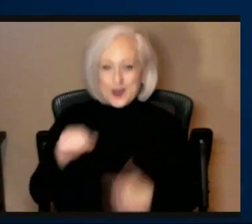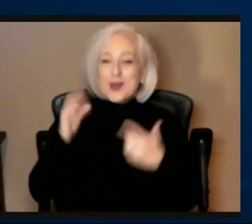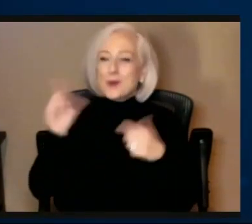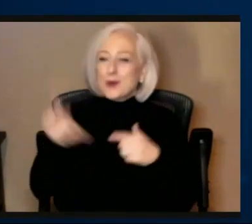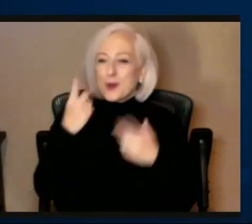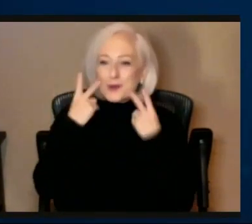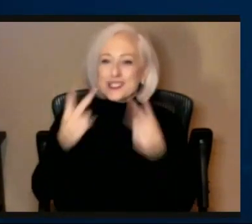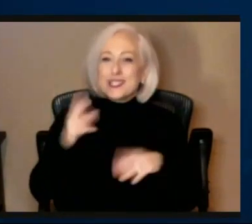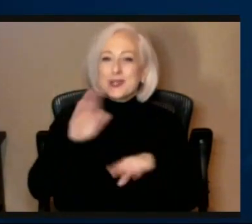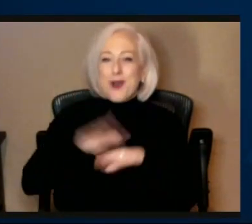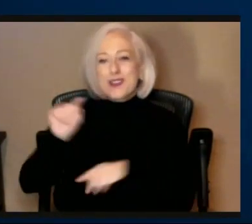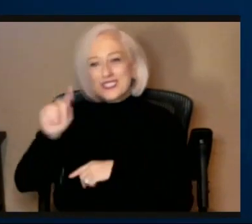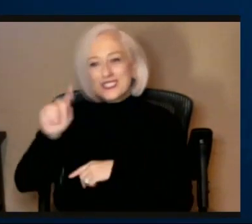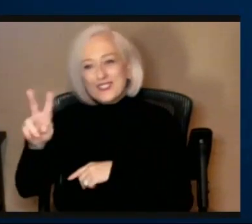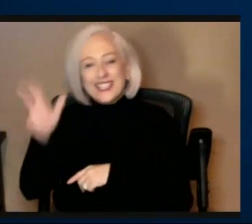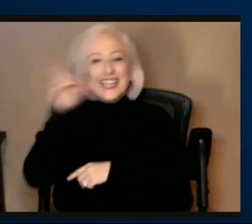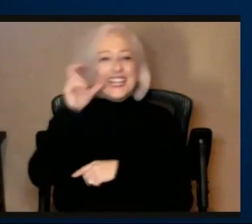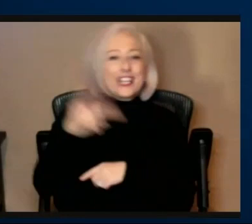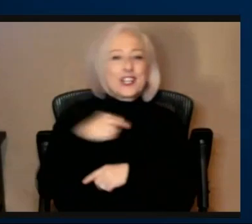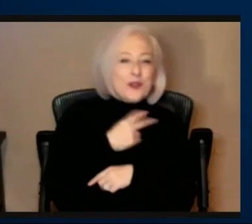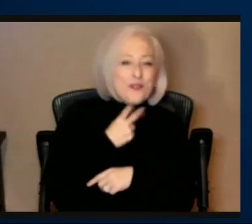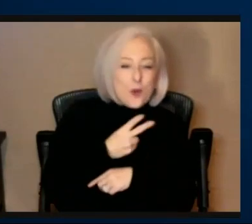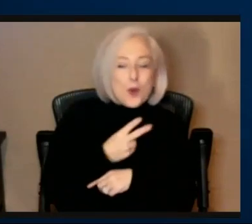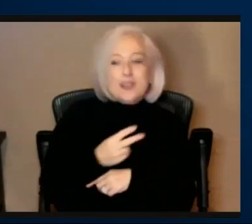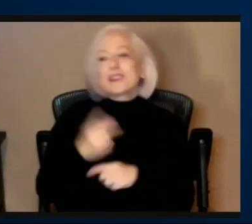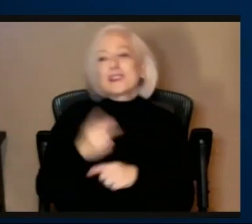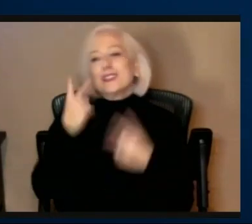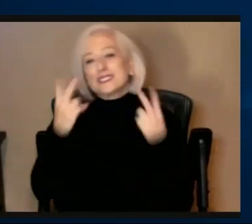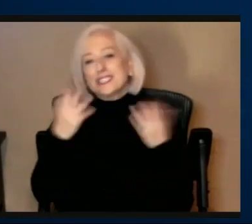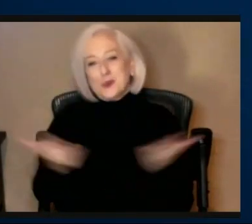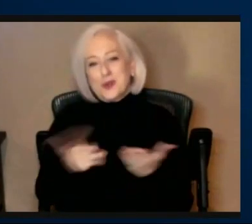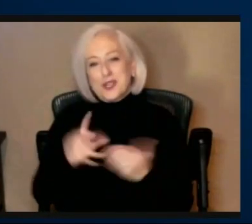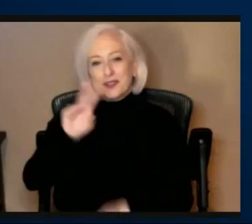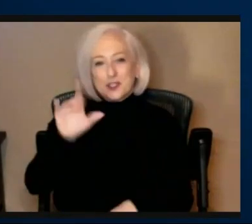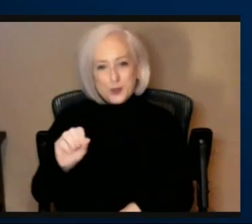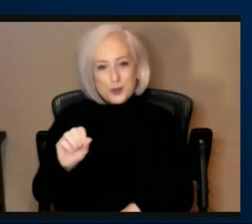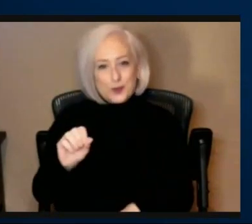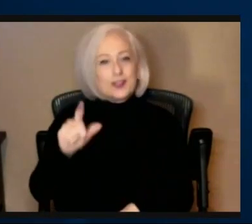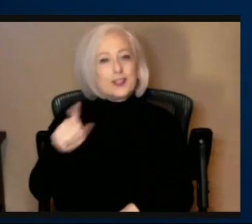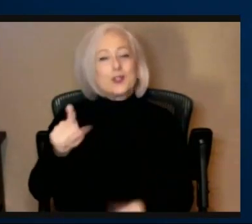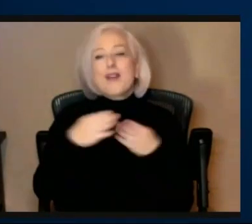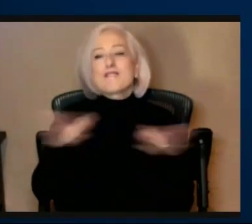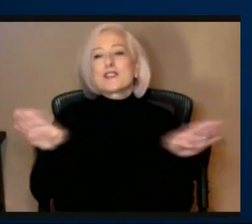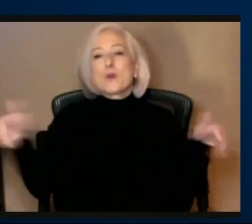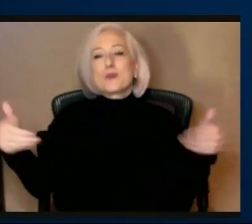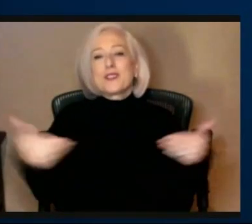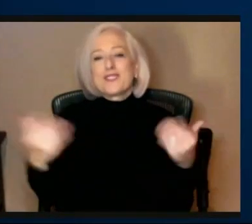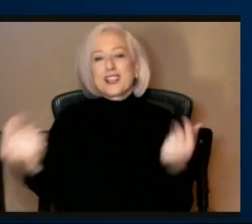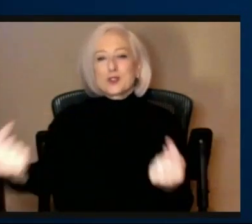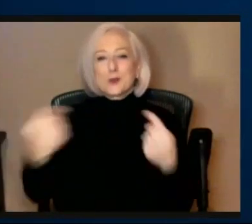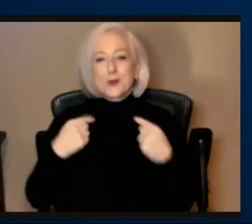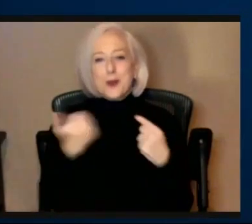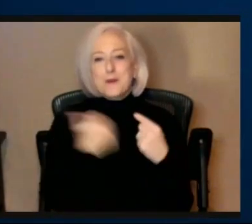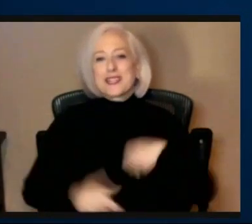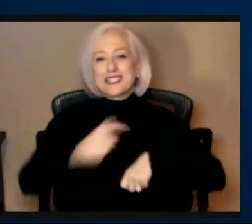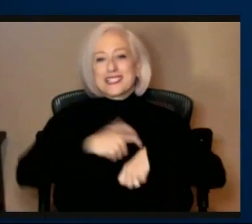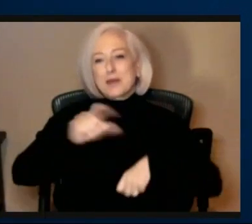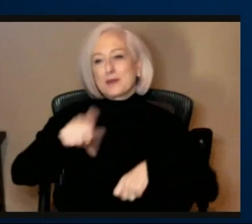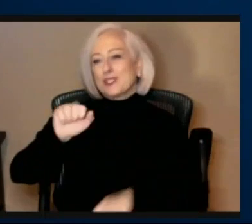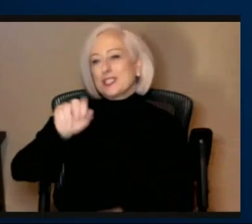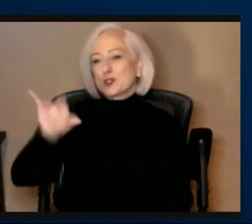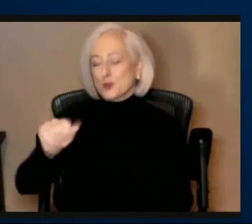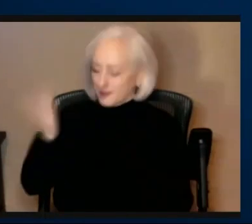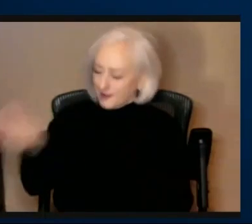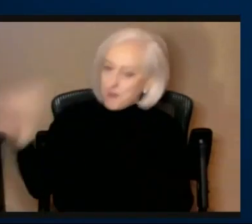voice, or see you down here in our studio again. And I'm telling you, you have an open invite to come back if you need a studio. Come on down. We'll take care of you,